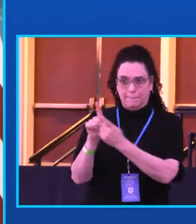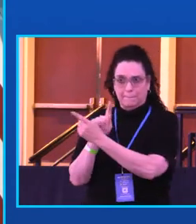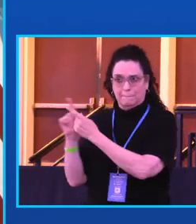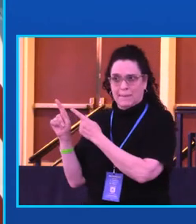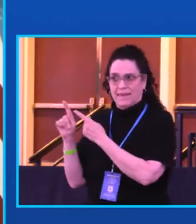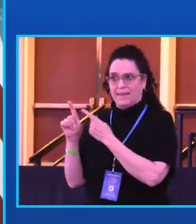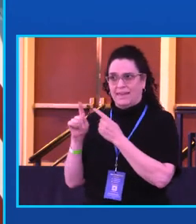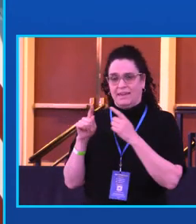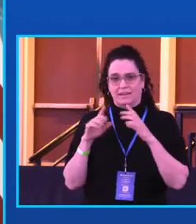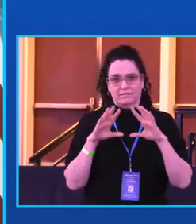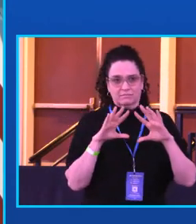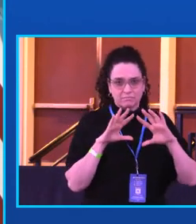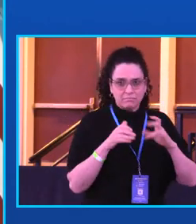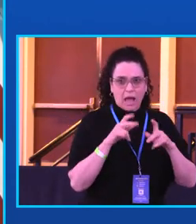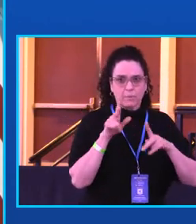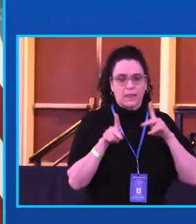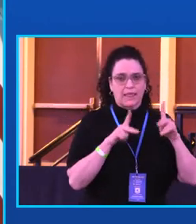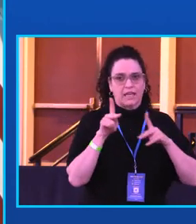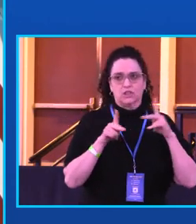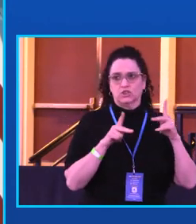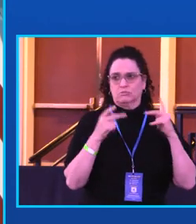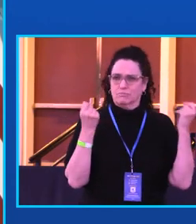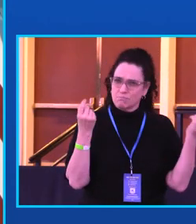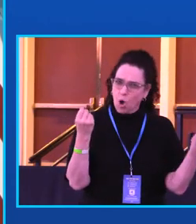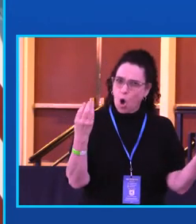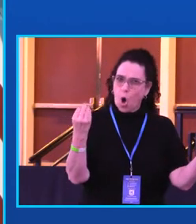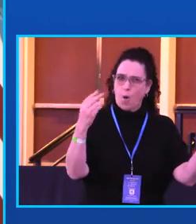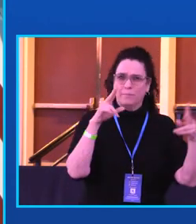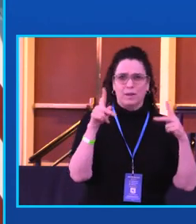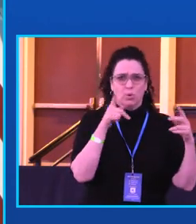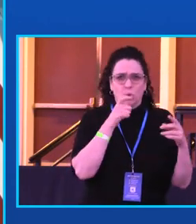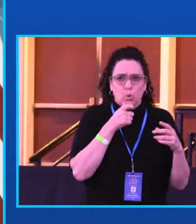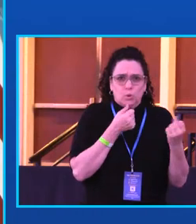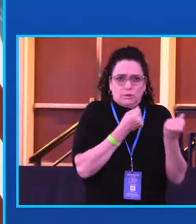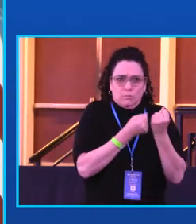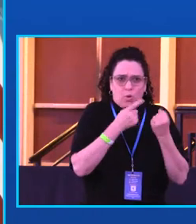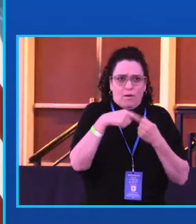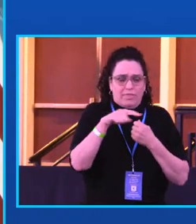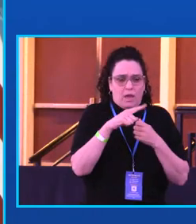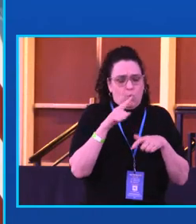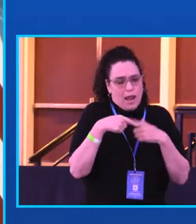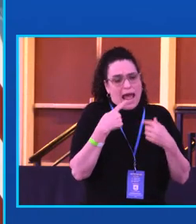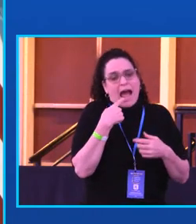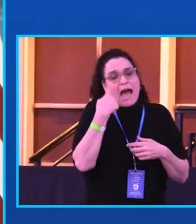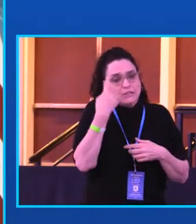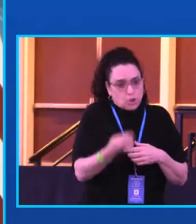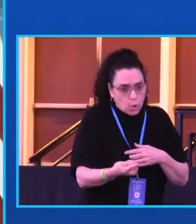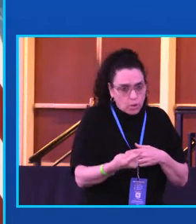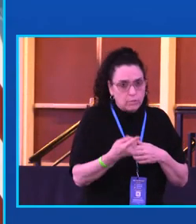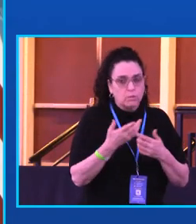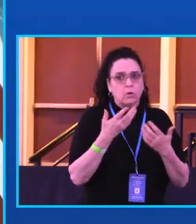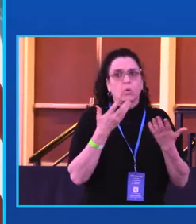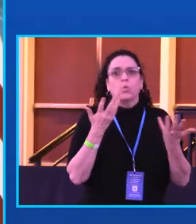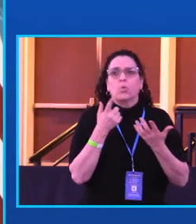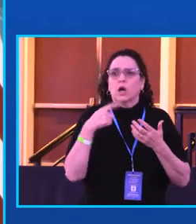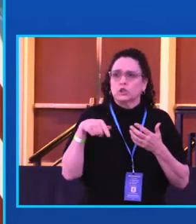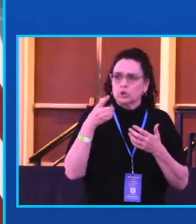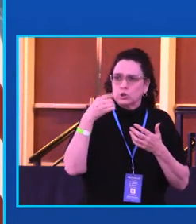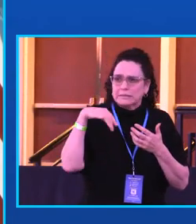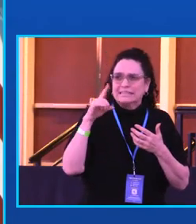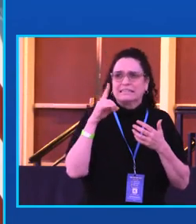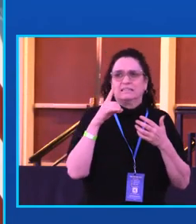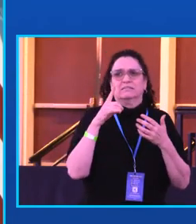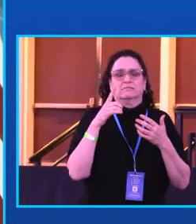the population, the multitude of people who support them. And I told them, and so what you did to stand and applaud